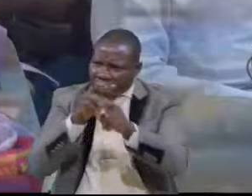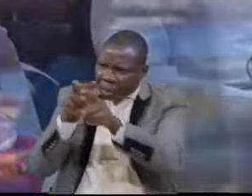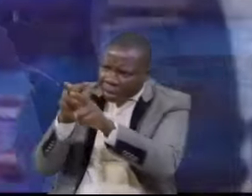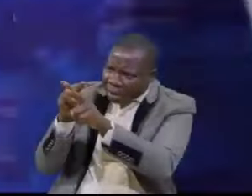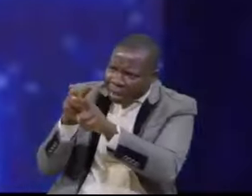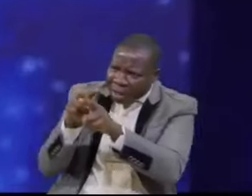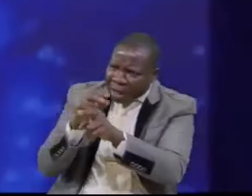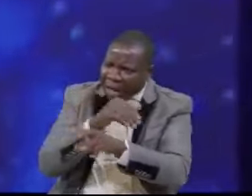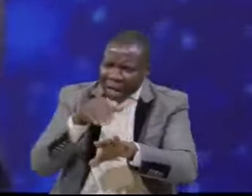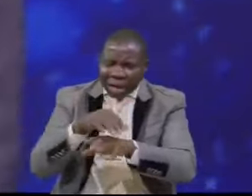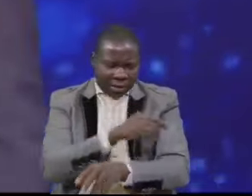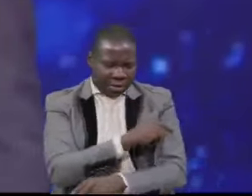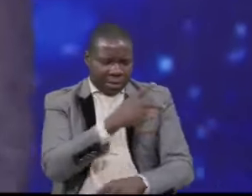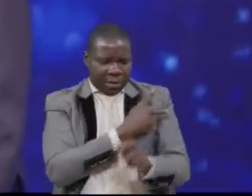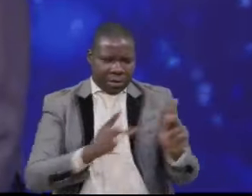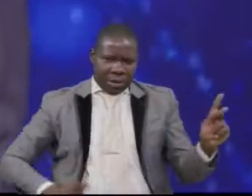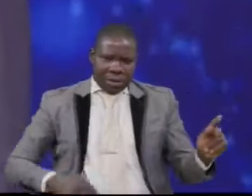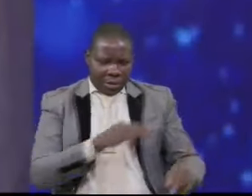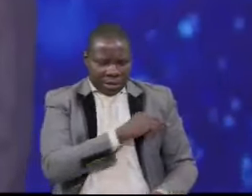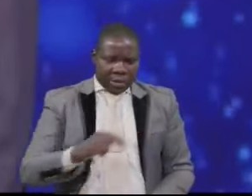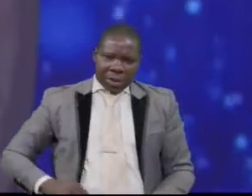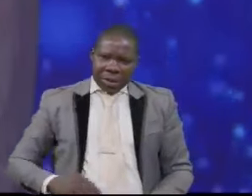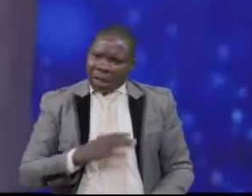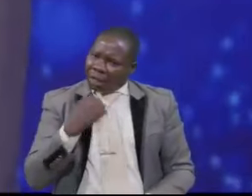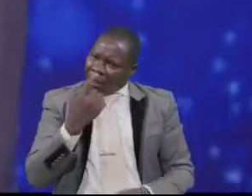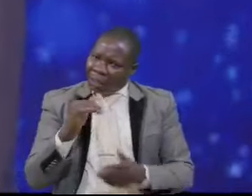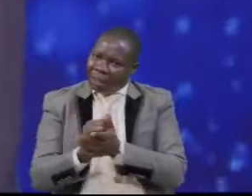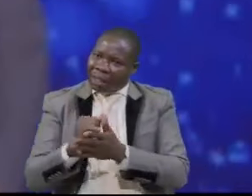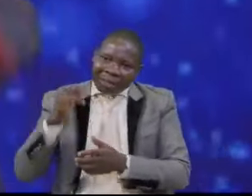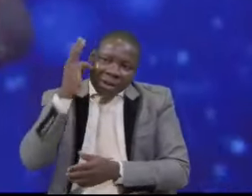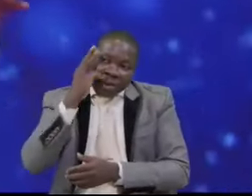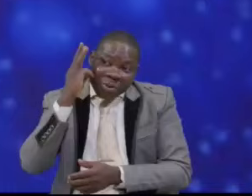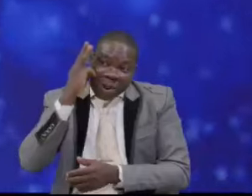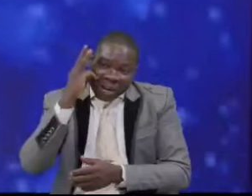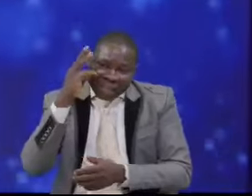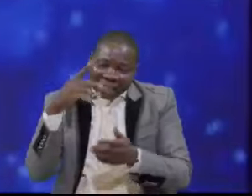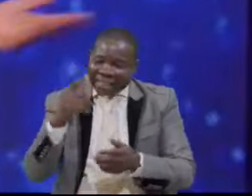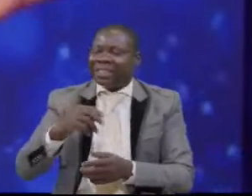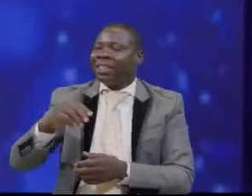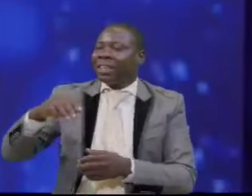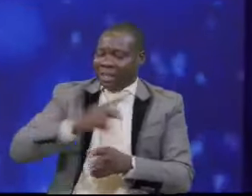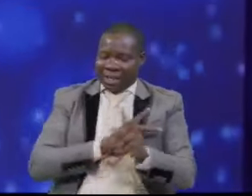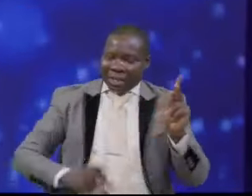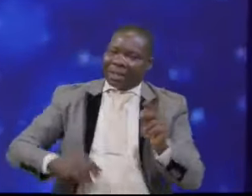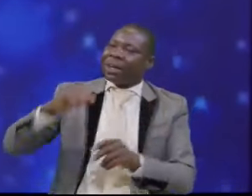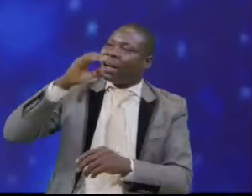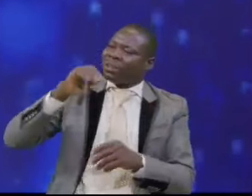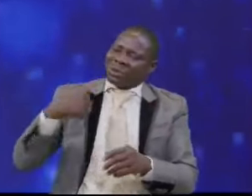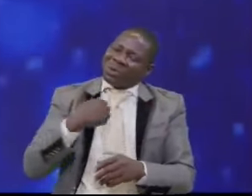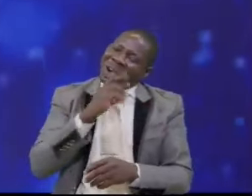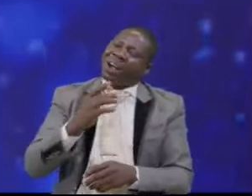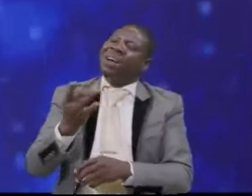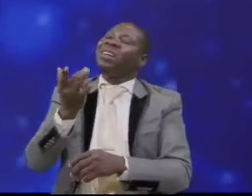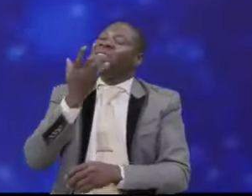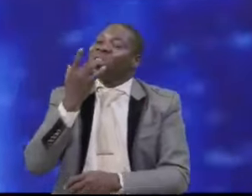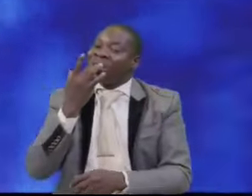you know, Arioch said, that's the wine the king drinks. And aren't you lucky? You are brought as